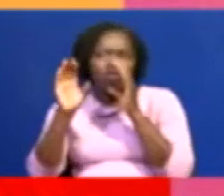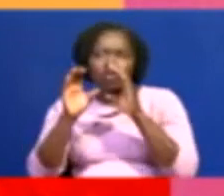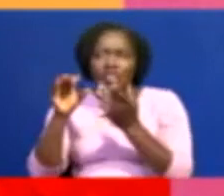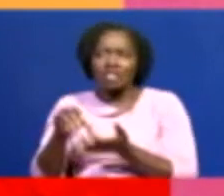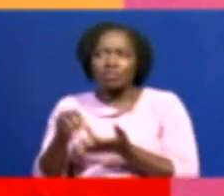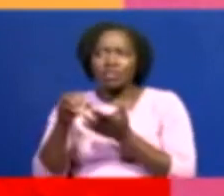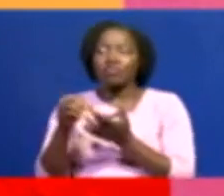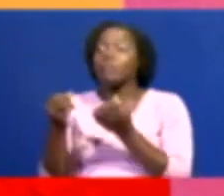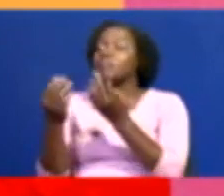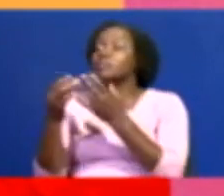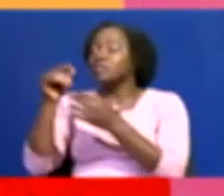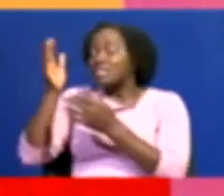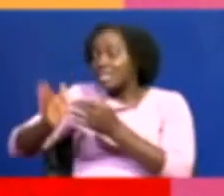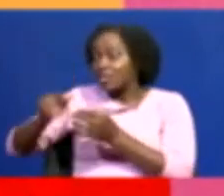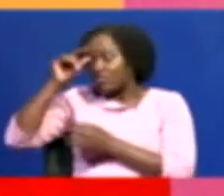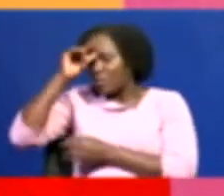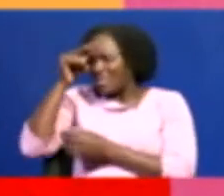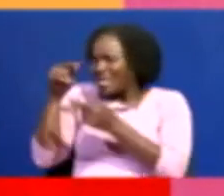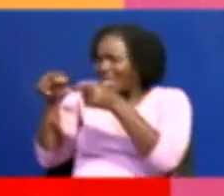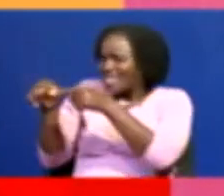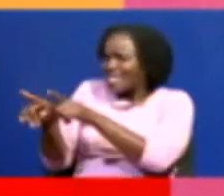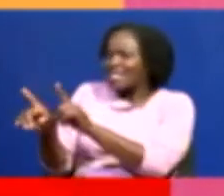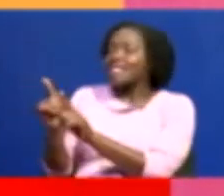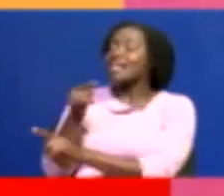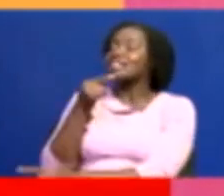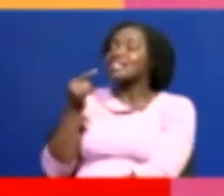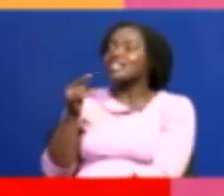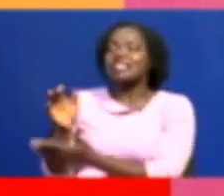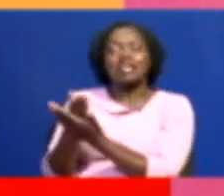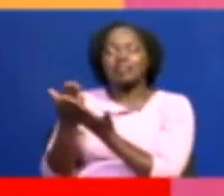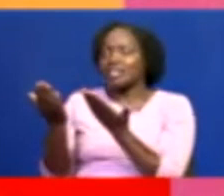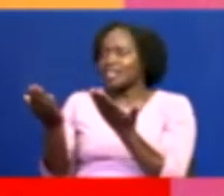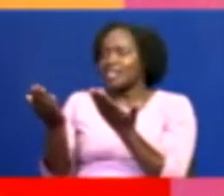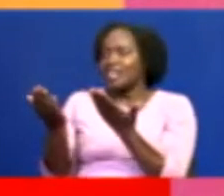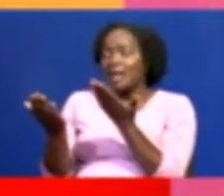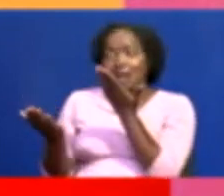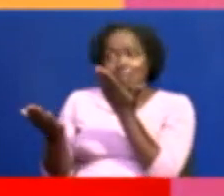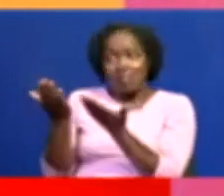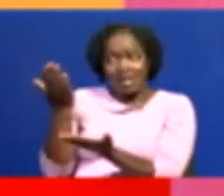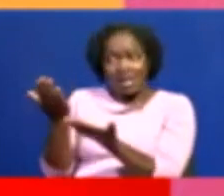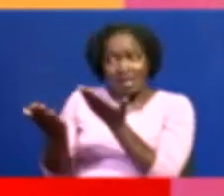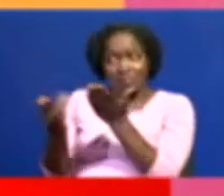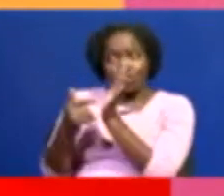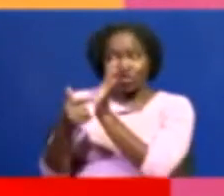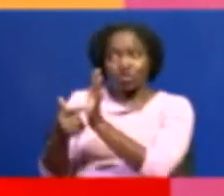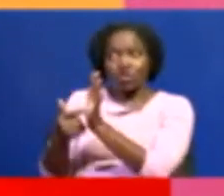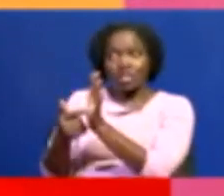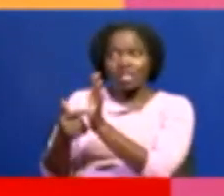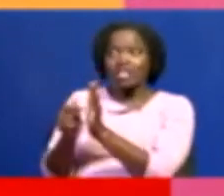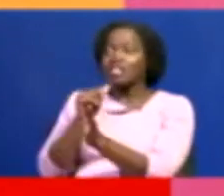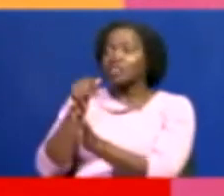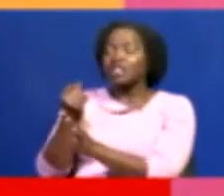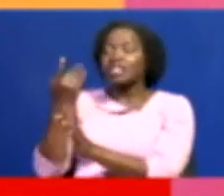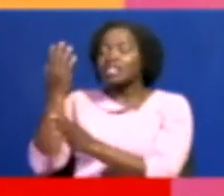the majority side of government, they are saying something that maybe or perhaps shows that they do not understand